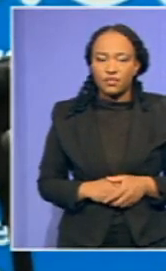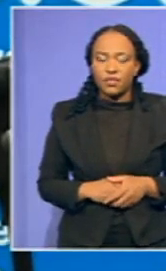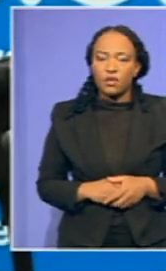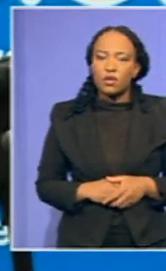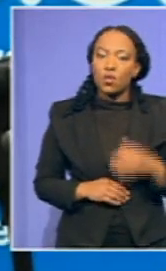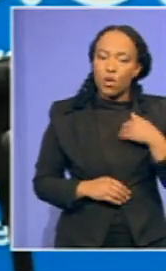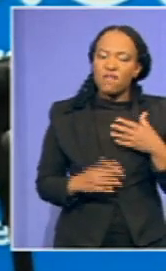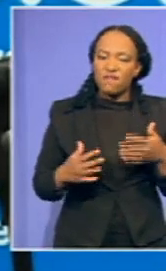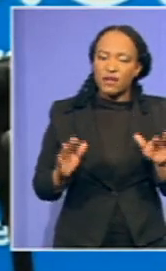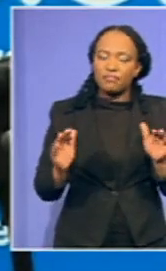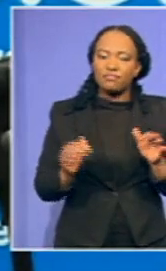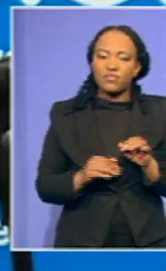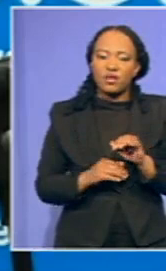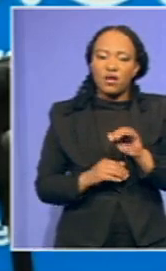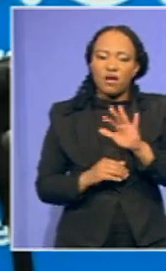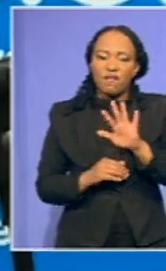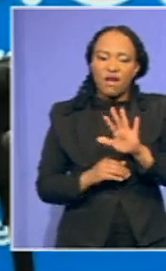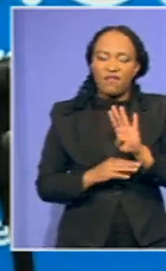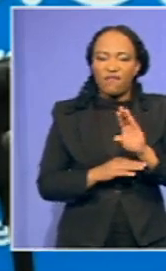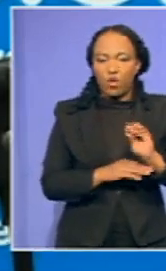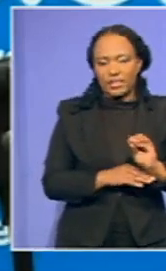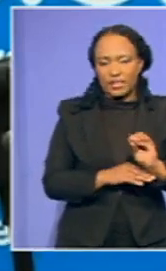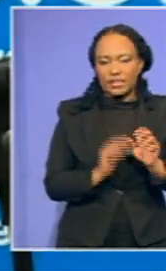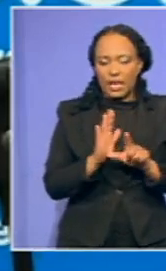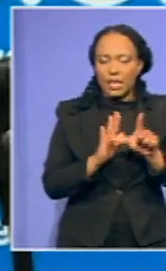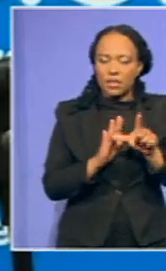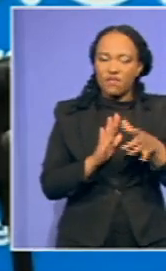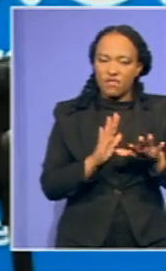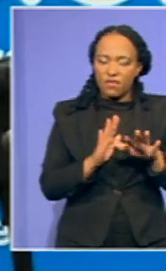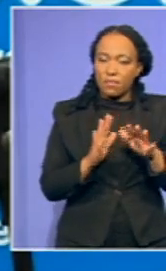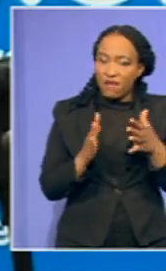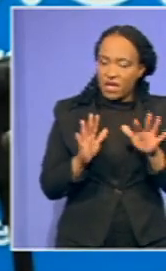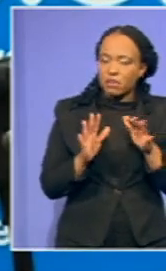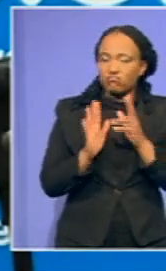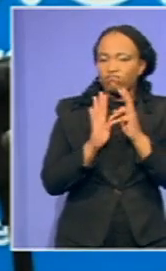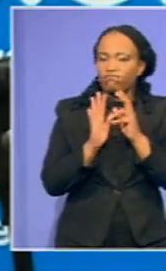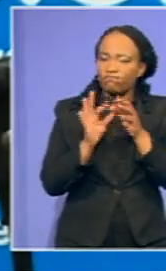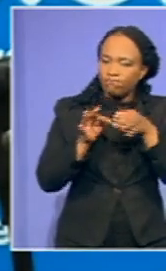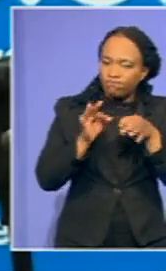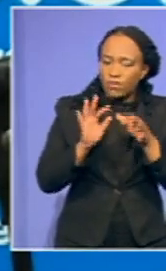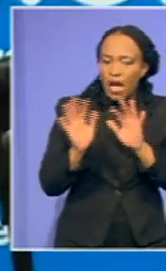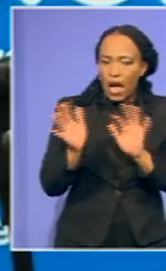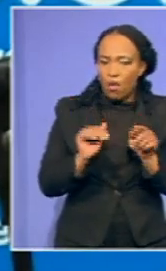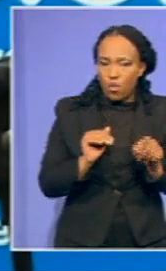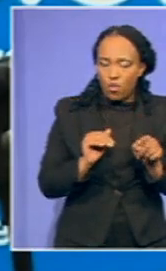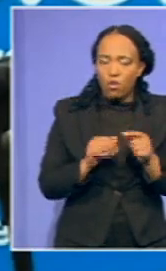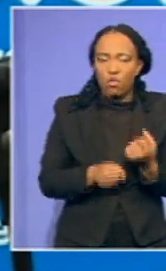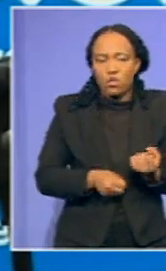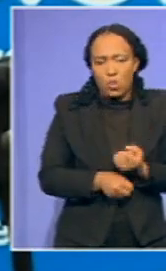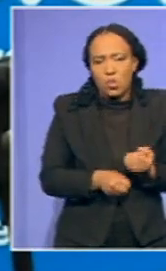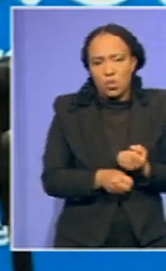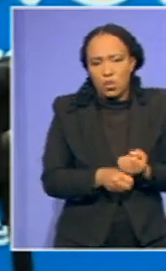to reach 540 megalitres with conditions that I've indicated. And we are at work,